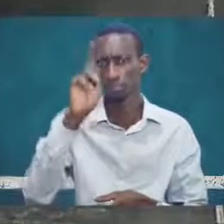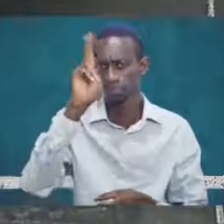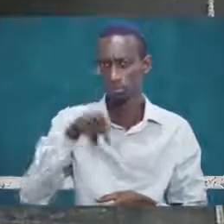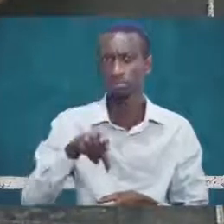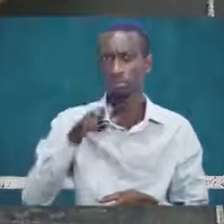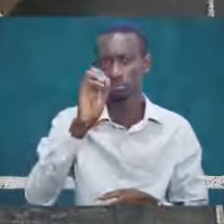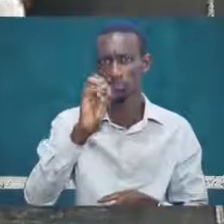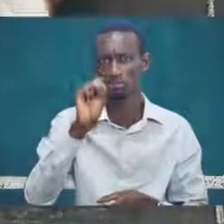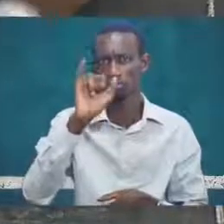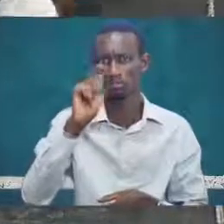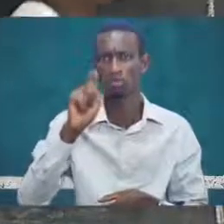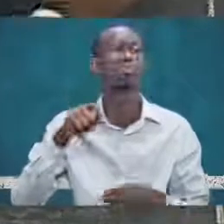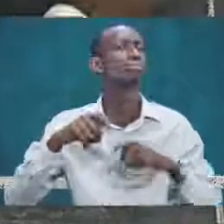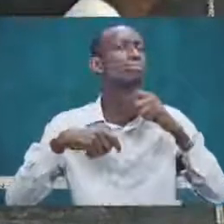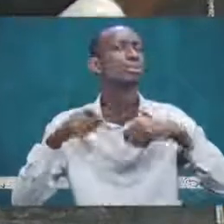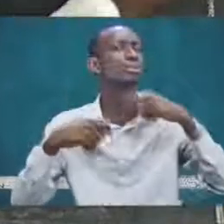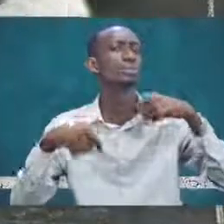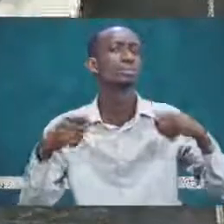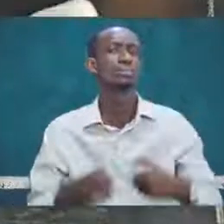Decomposition reactions.